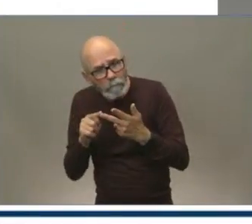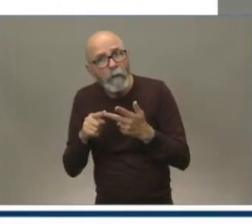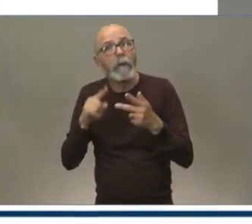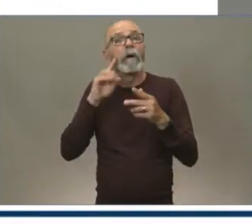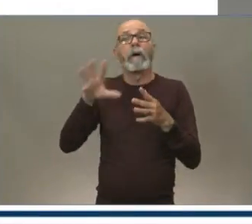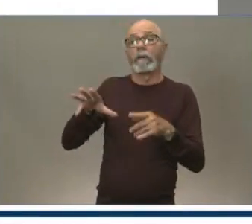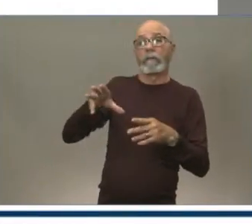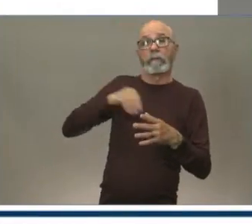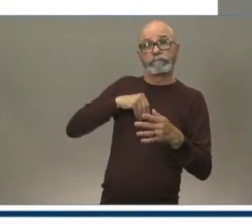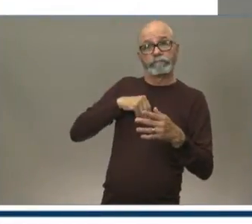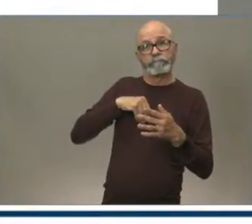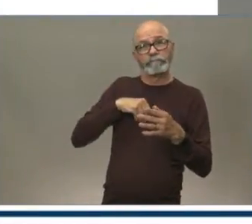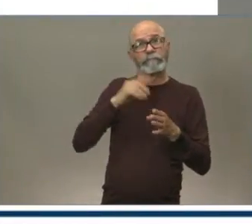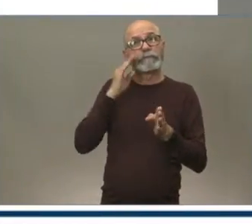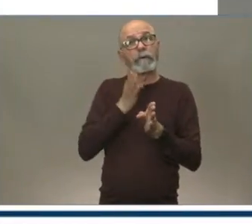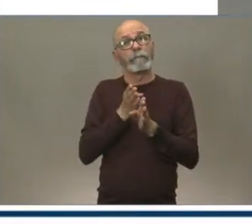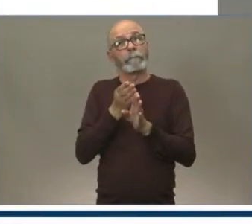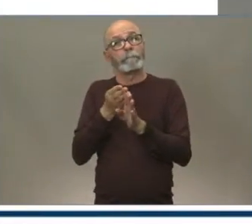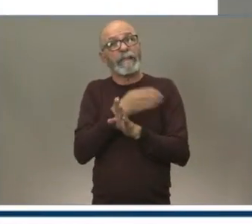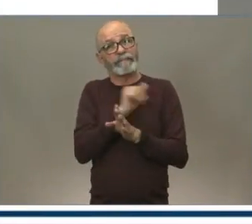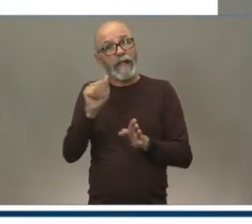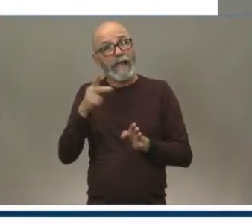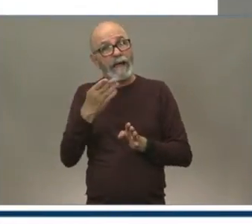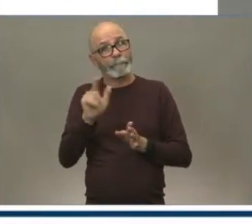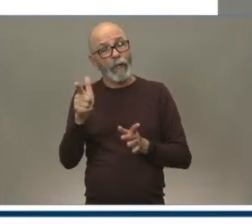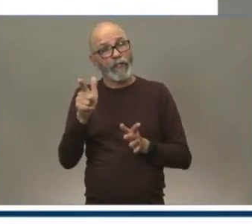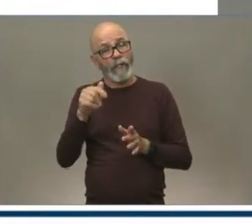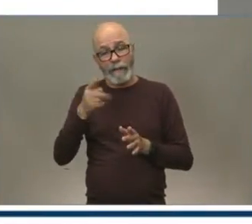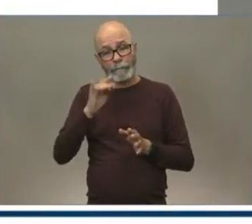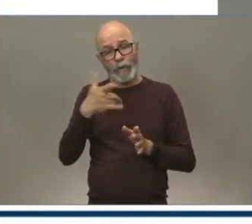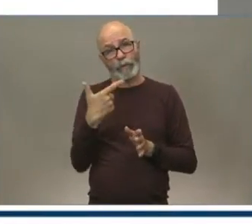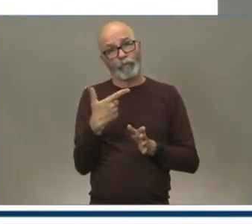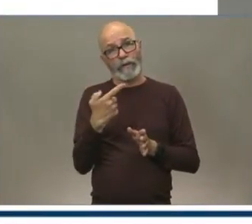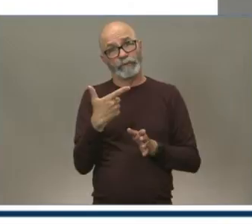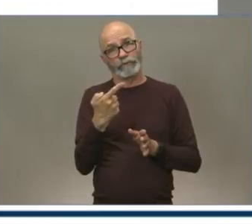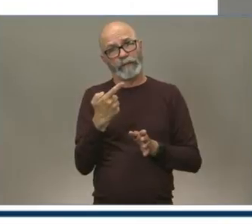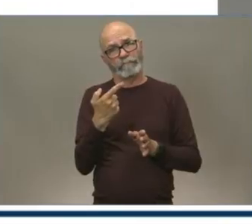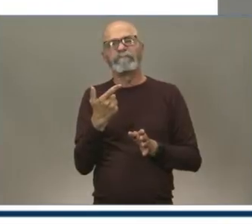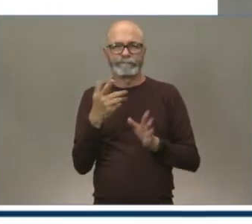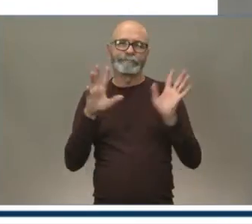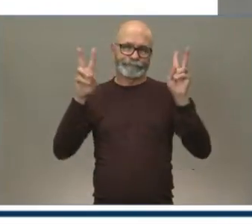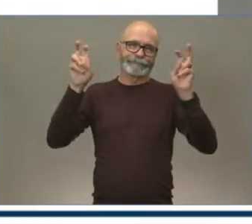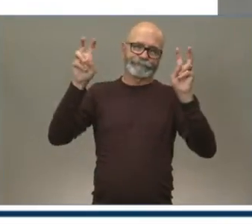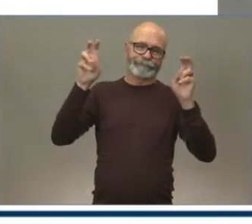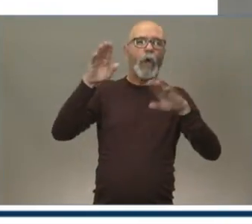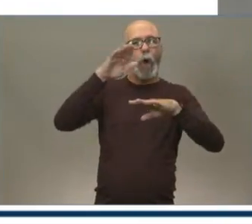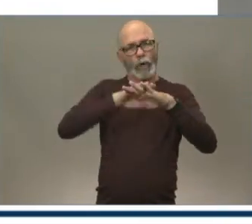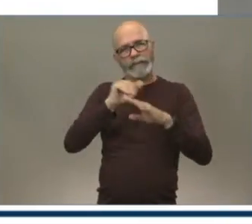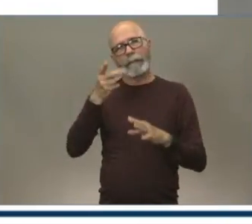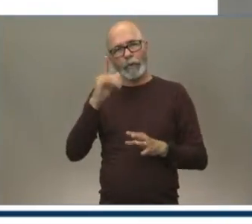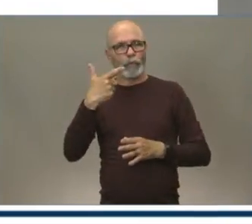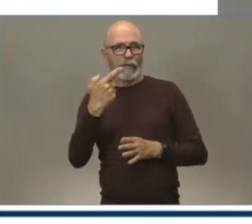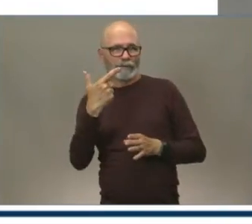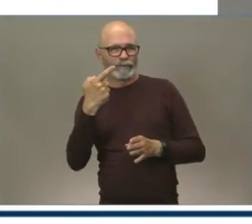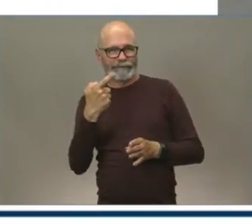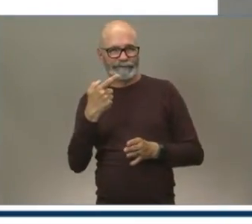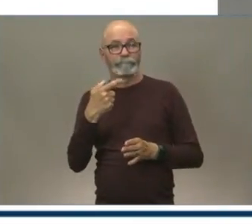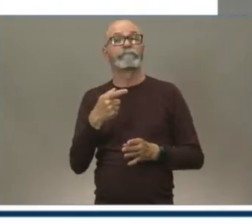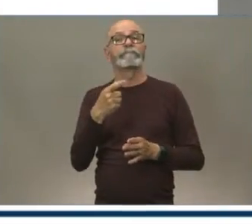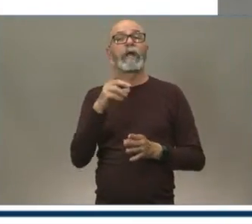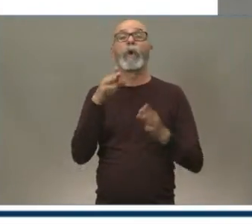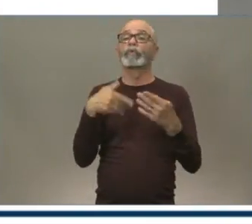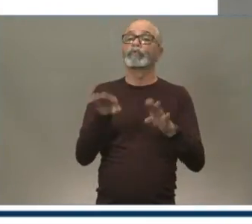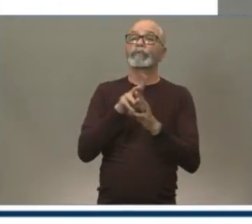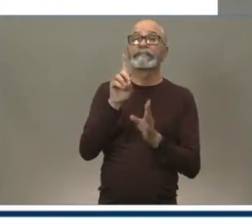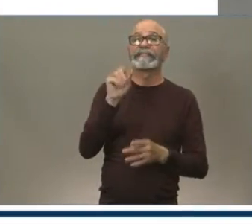on or before April 21st, and that the closing date is on or before May 20th.